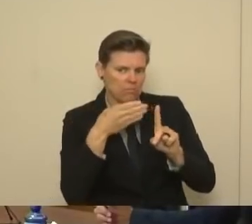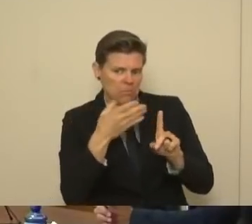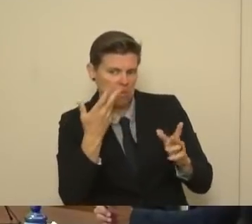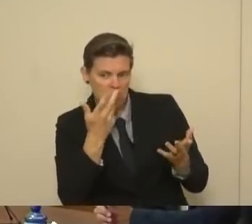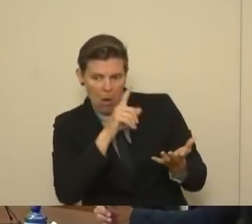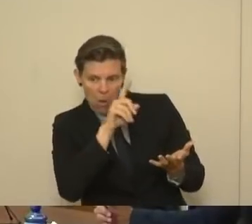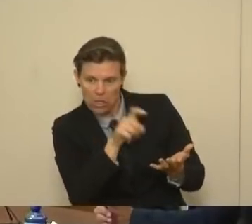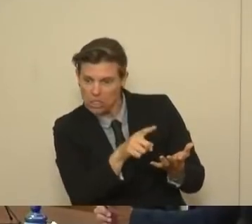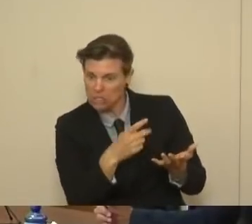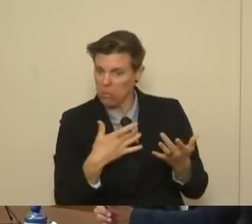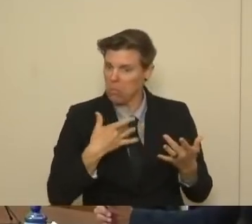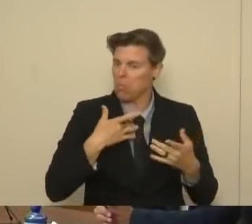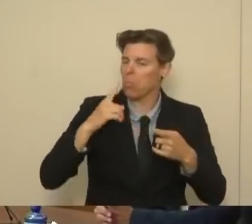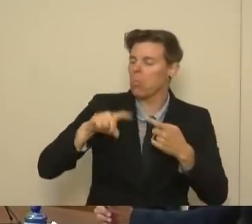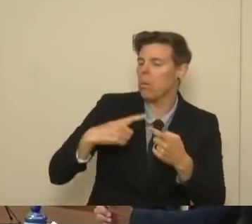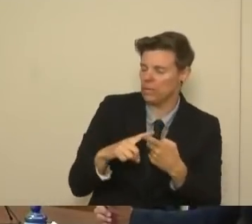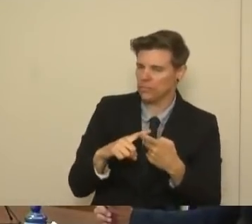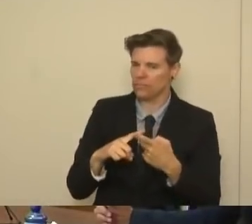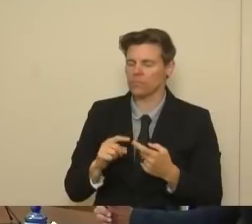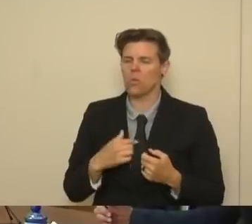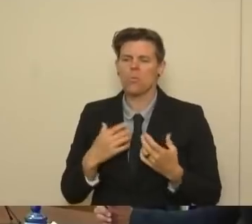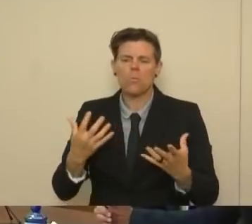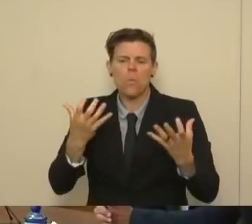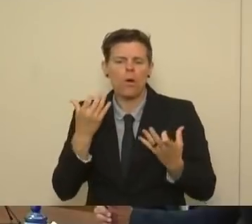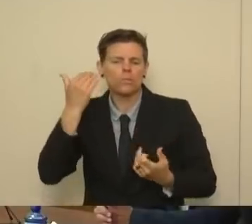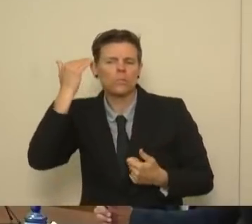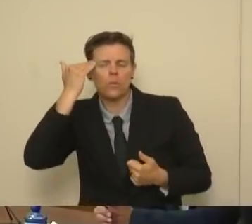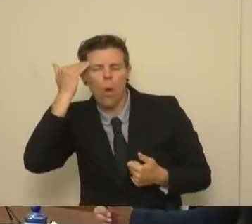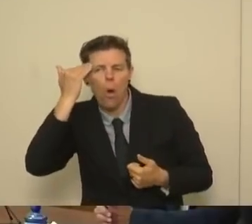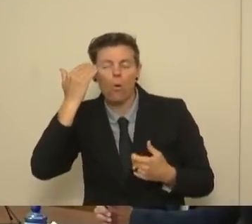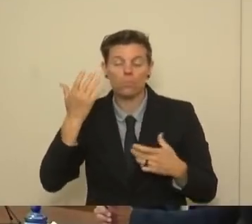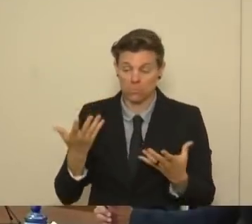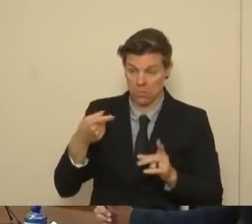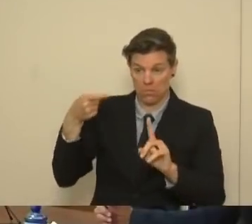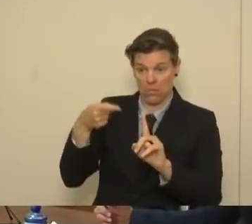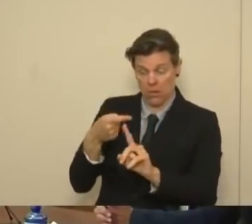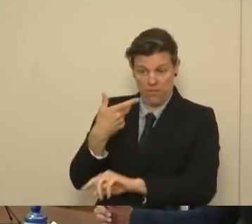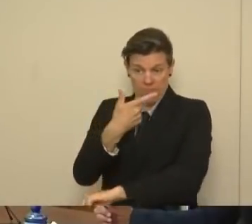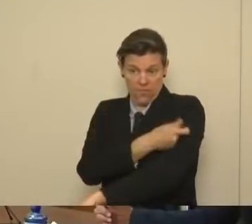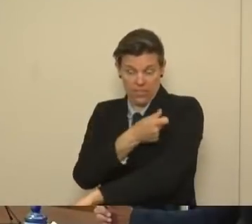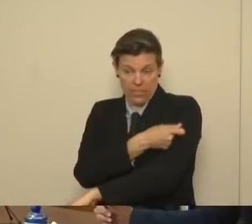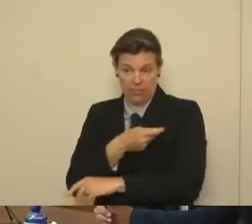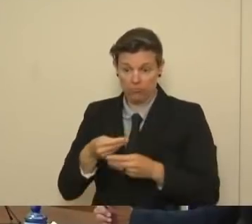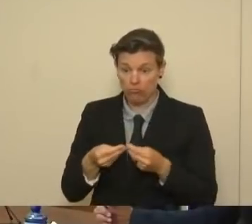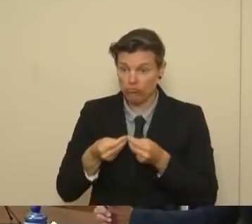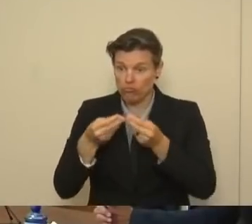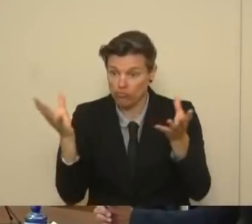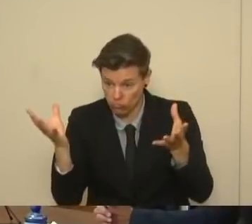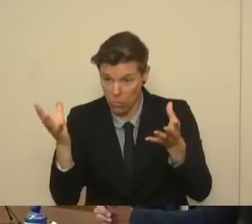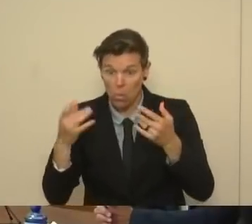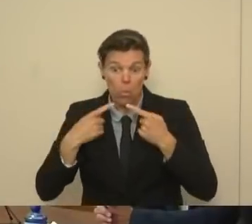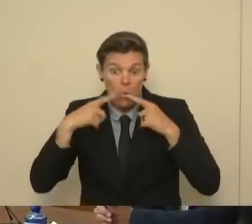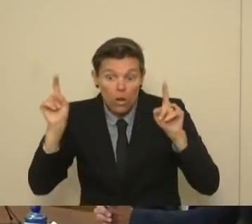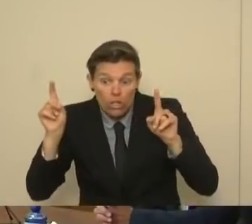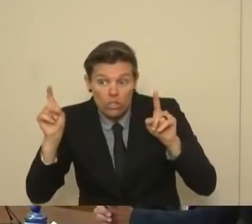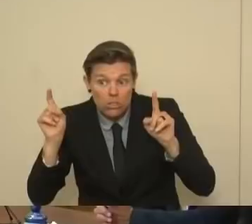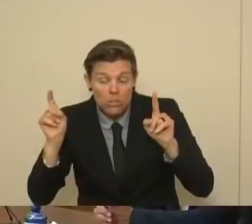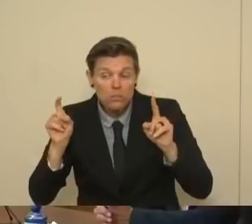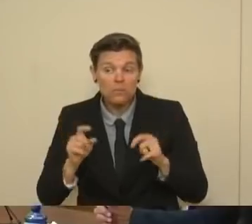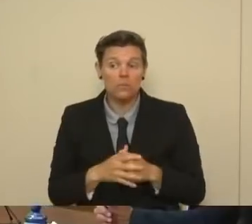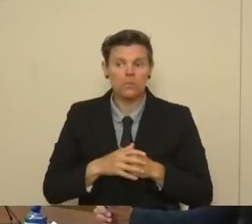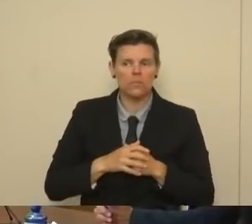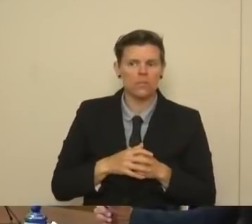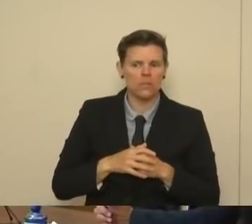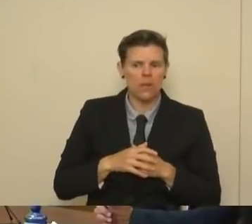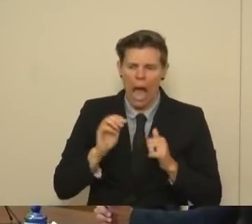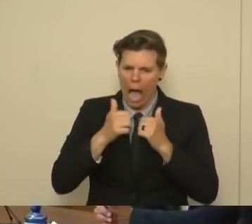90% of what it would take to get it to us, and how are you guys determining who gets it